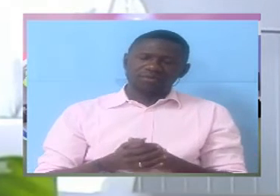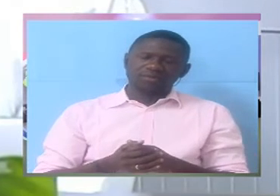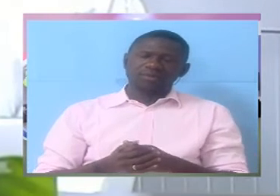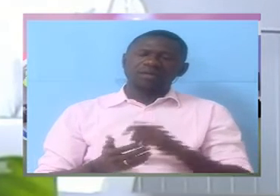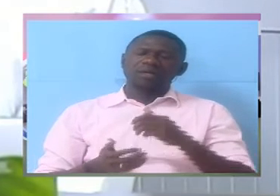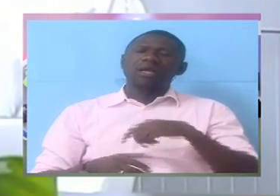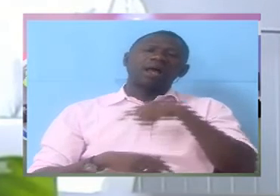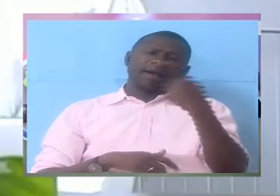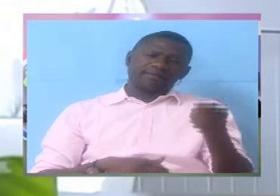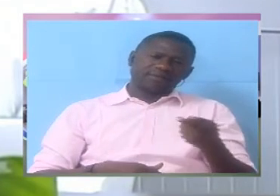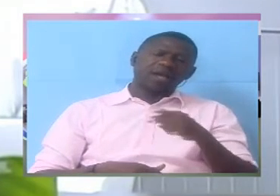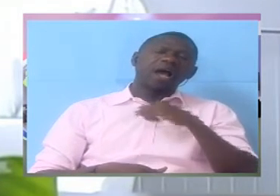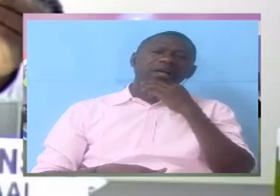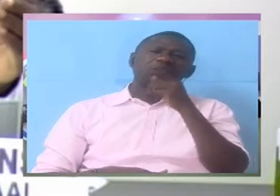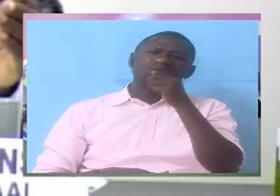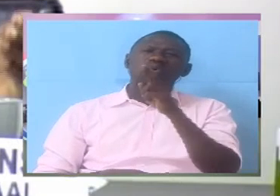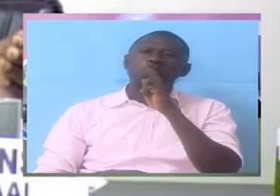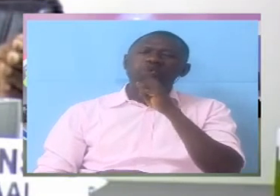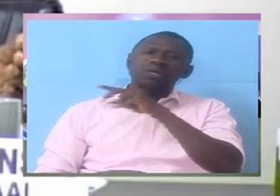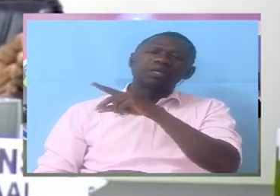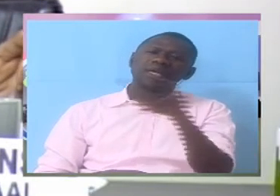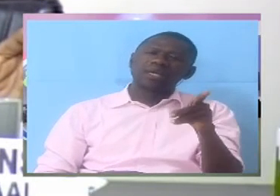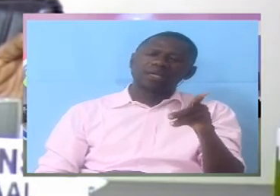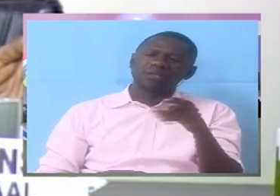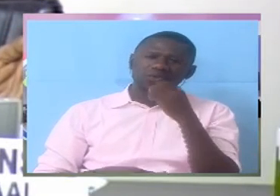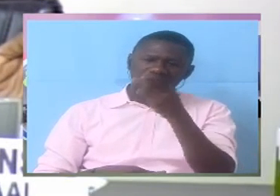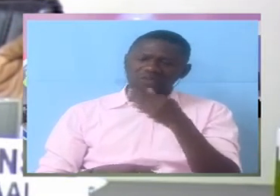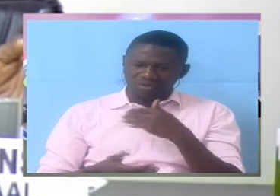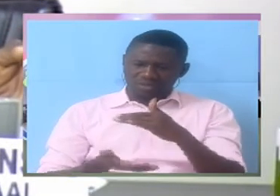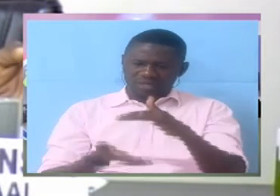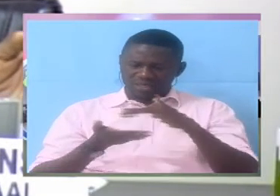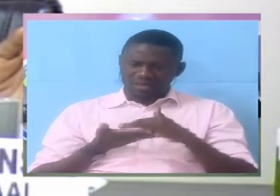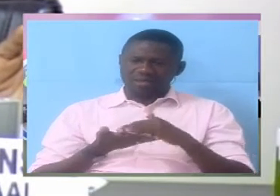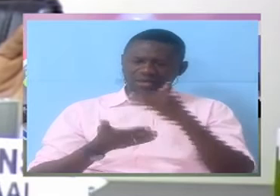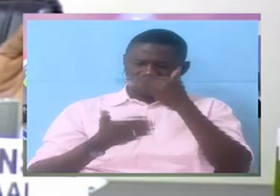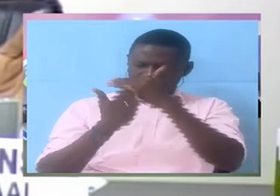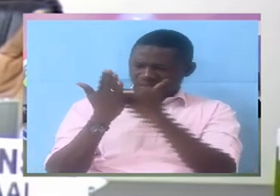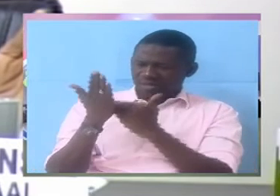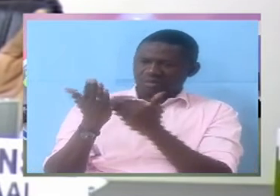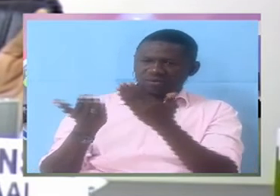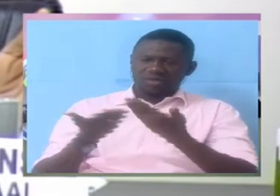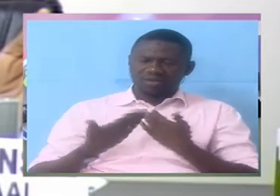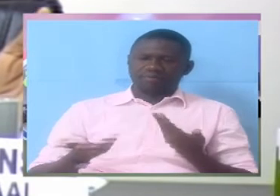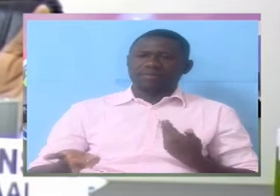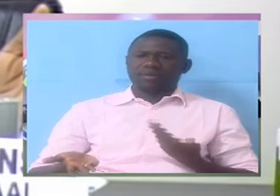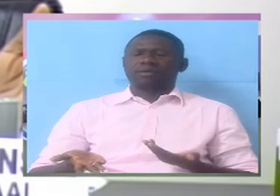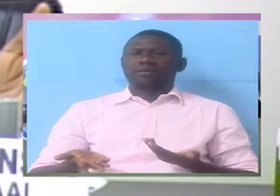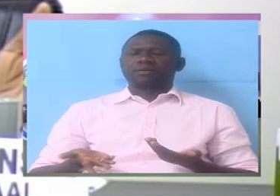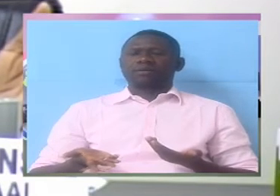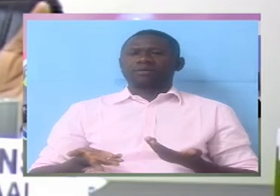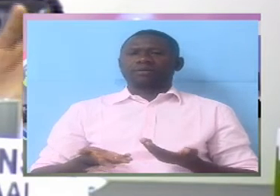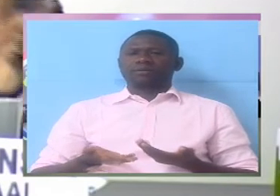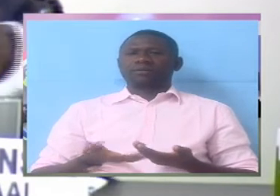are they, you said you have already given me the list. Didn't you say that?